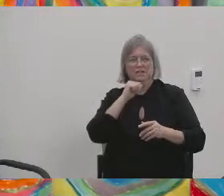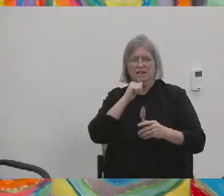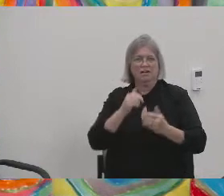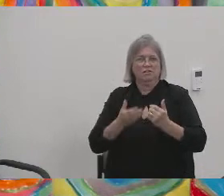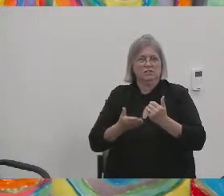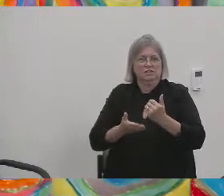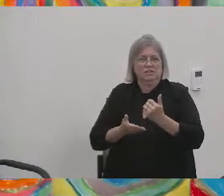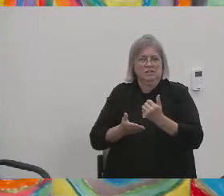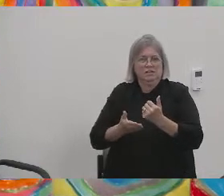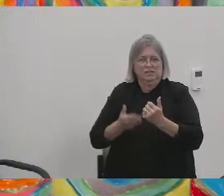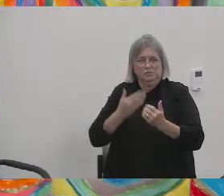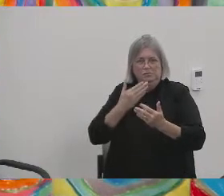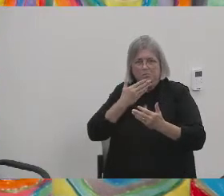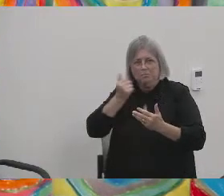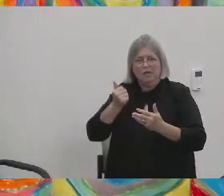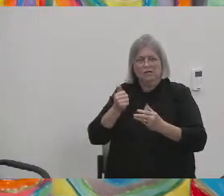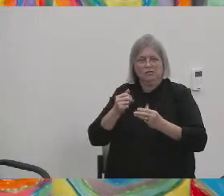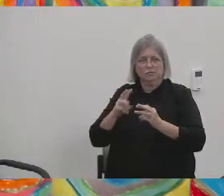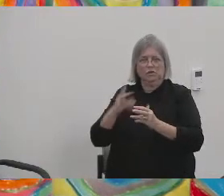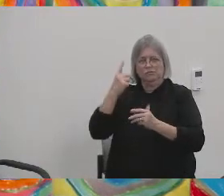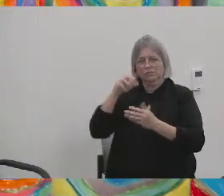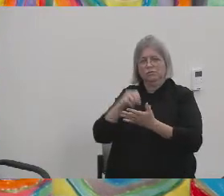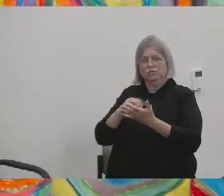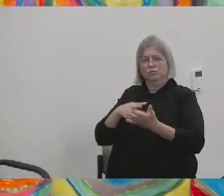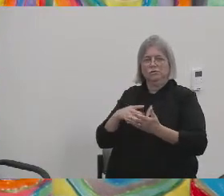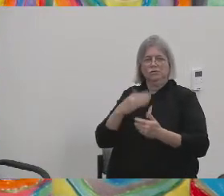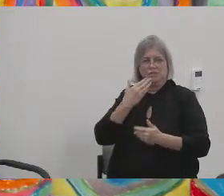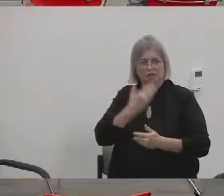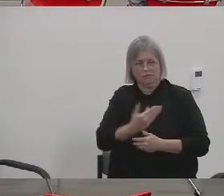interest of these students. Thank you.